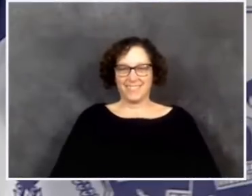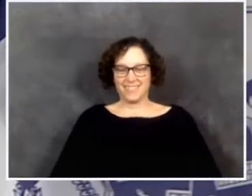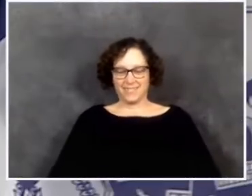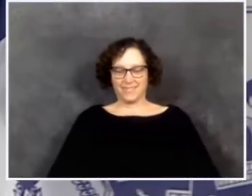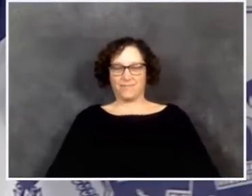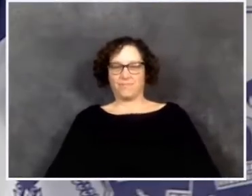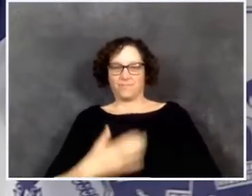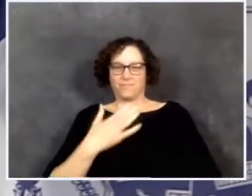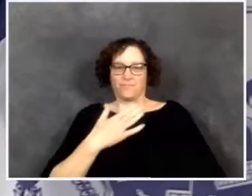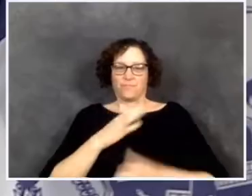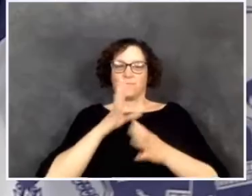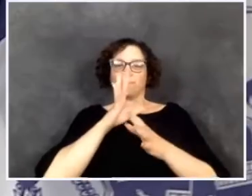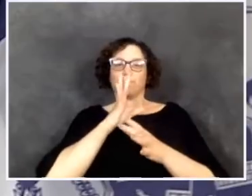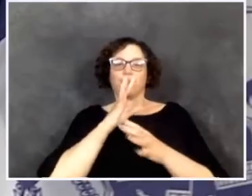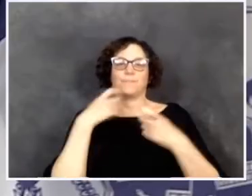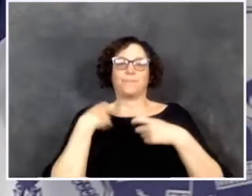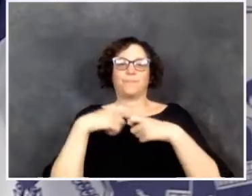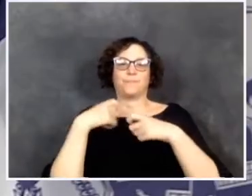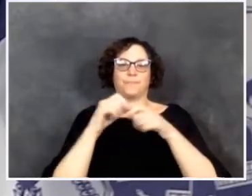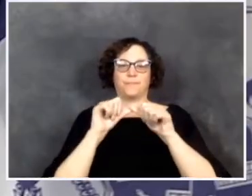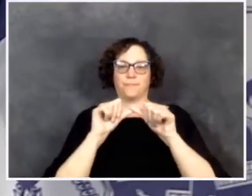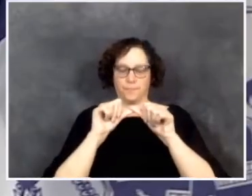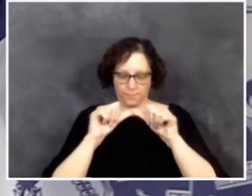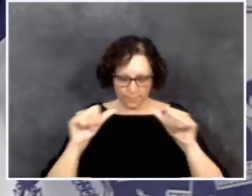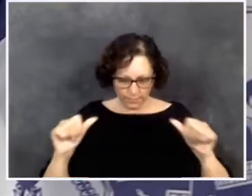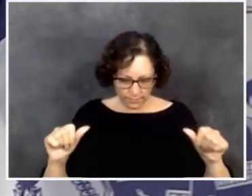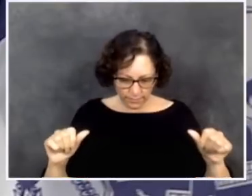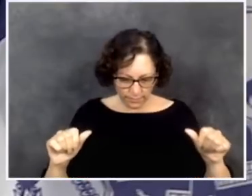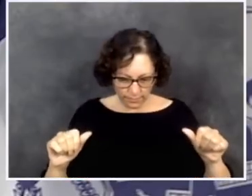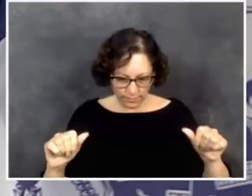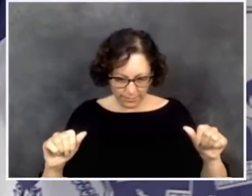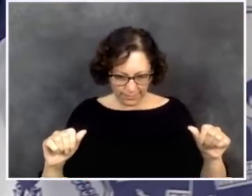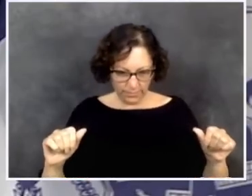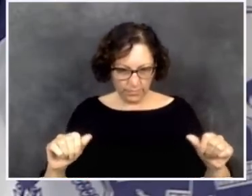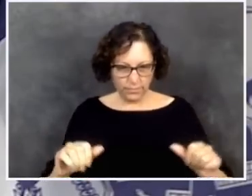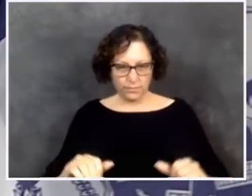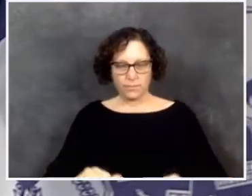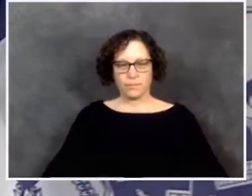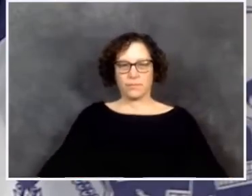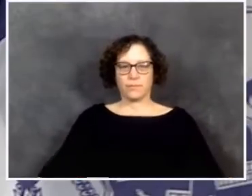Les damos gracias con palabras y acciones.